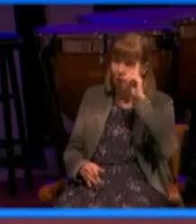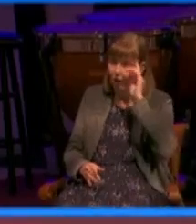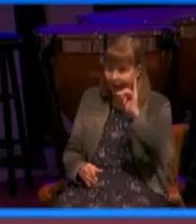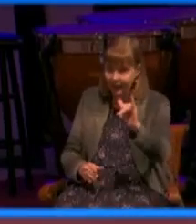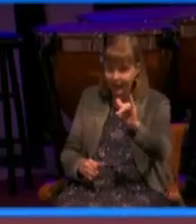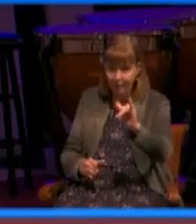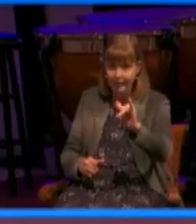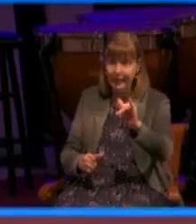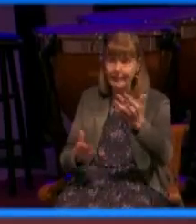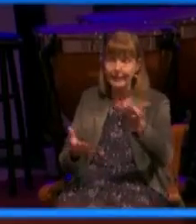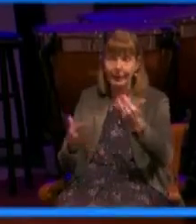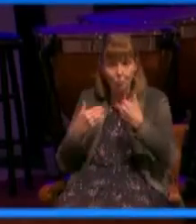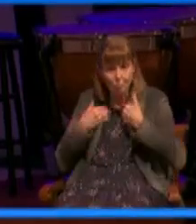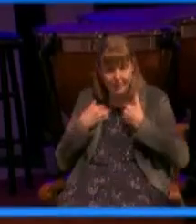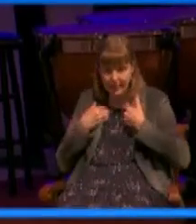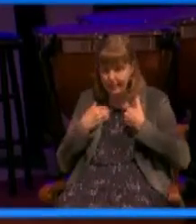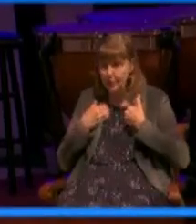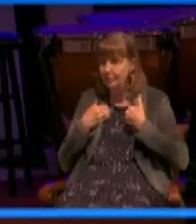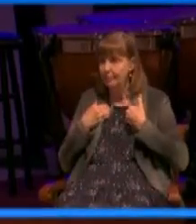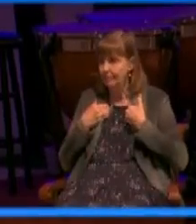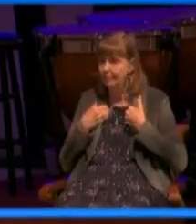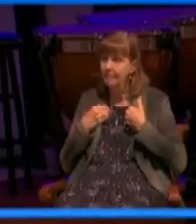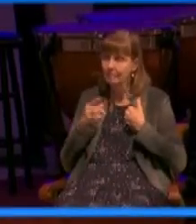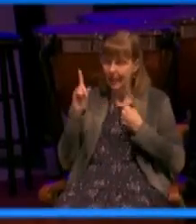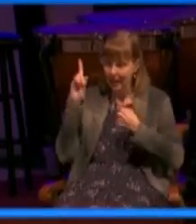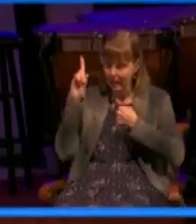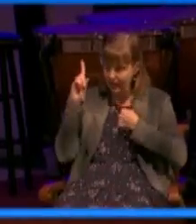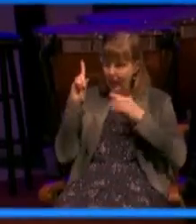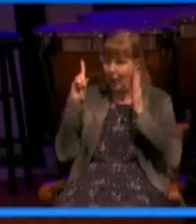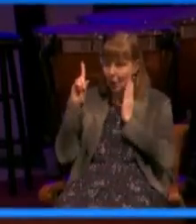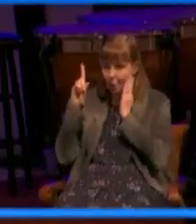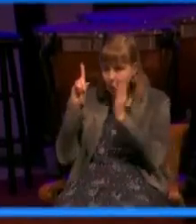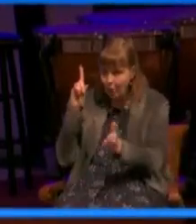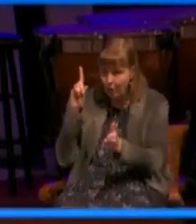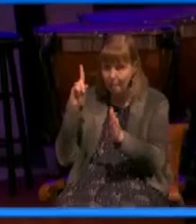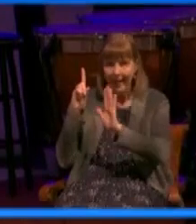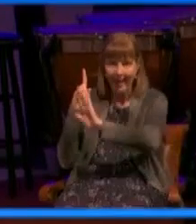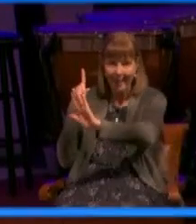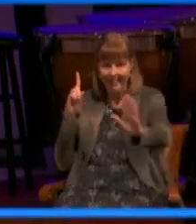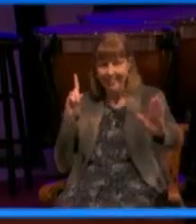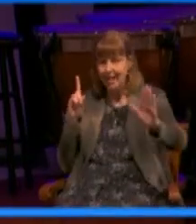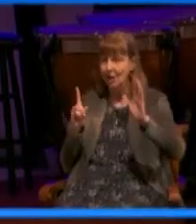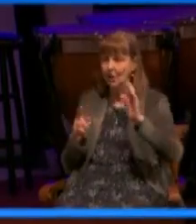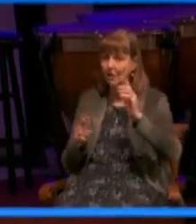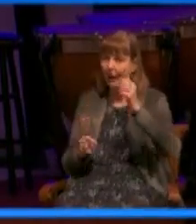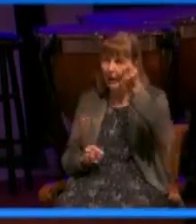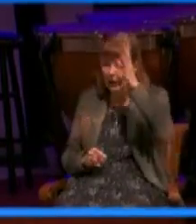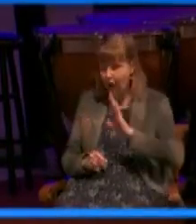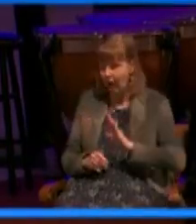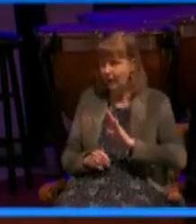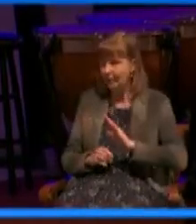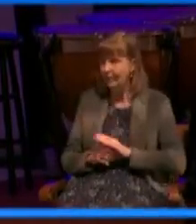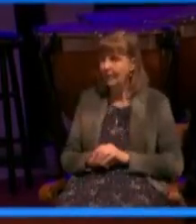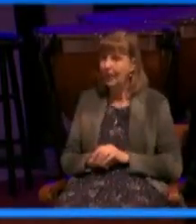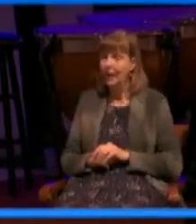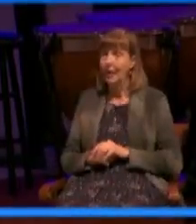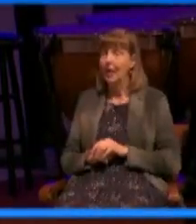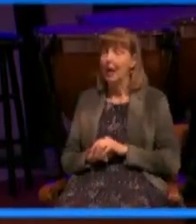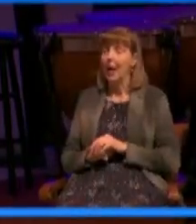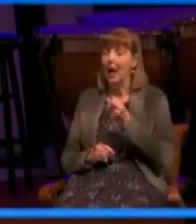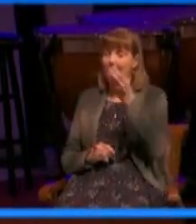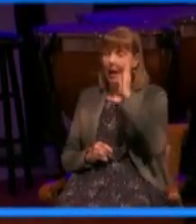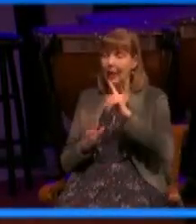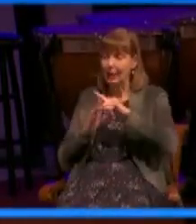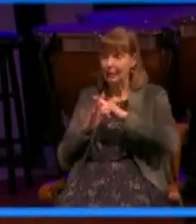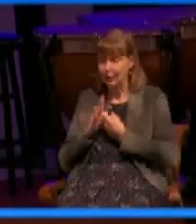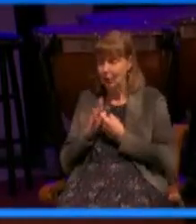their God. All along, God has been making promises to Abraham. He started in chapter 12 telling him, start walking